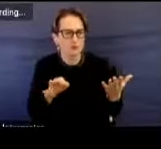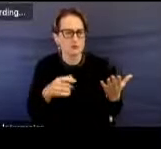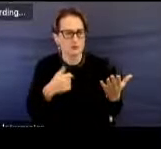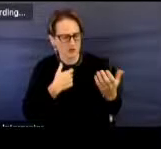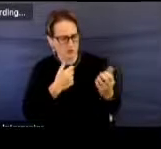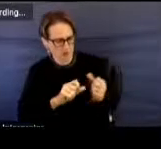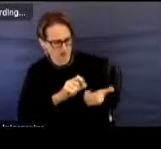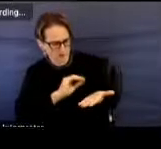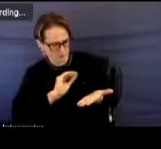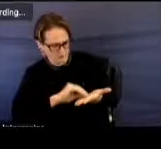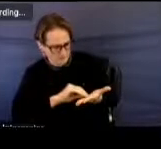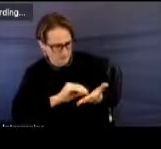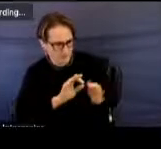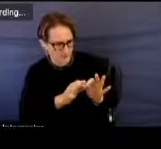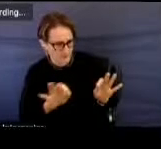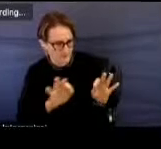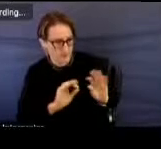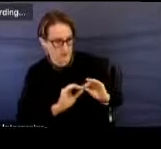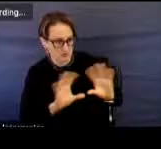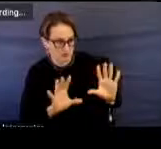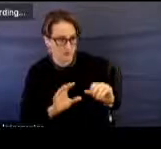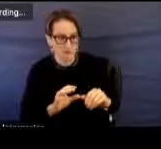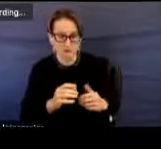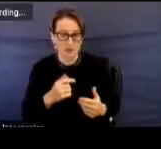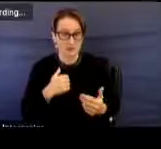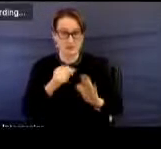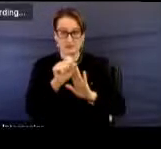very simple. It's in the state bar rules. It's in